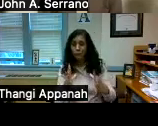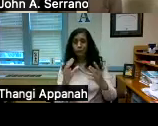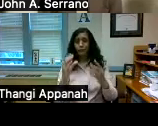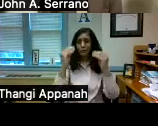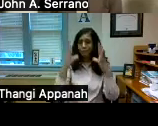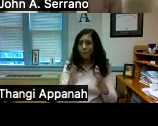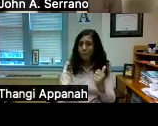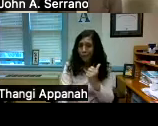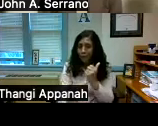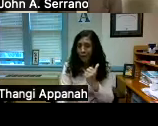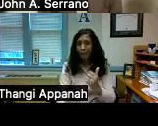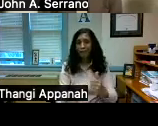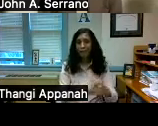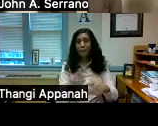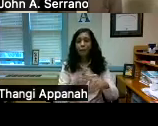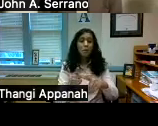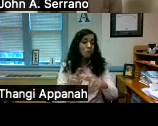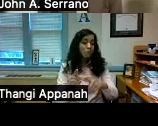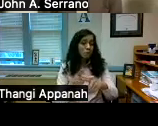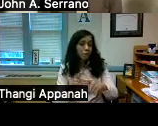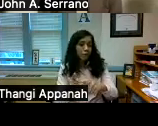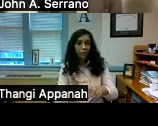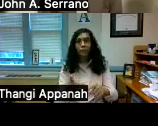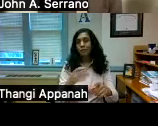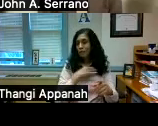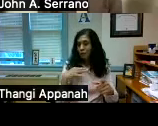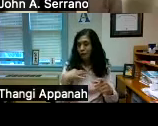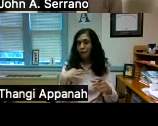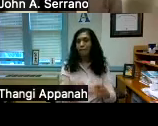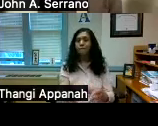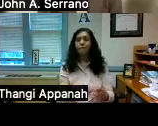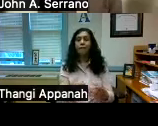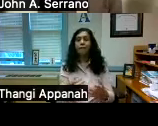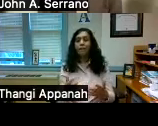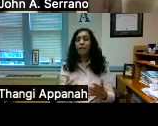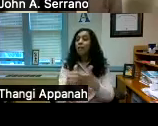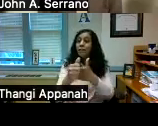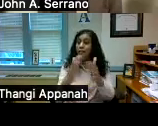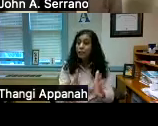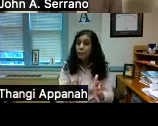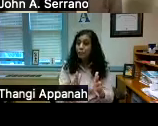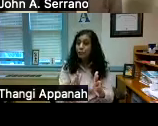Before we mentioned families, teachers, teachers' aides, professional staff,